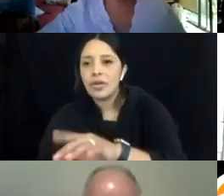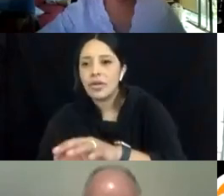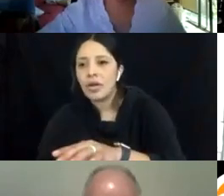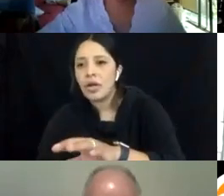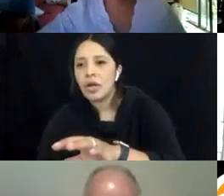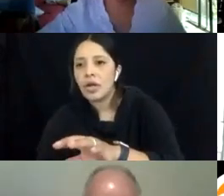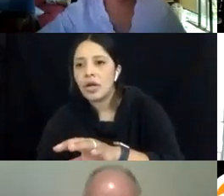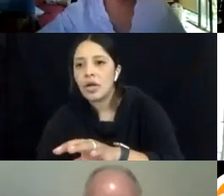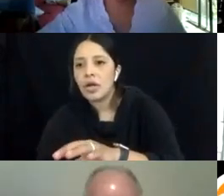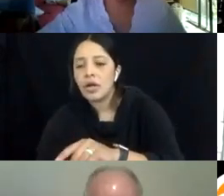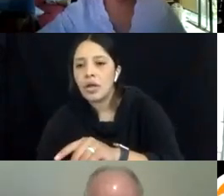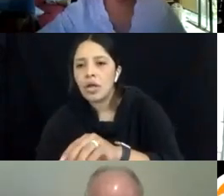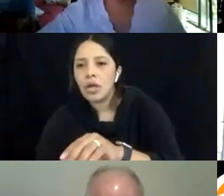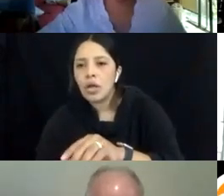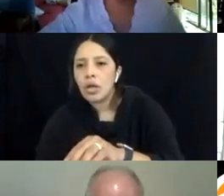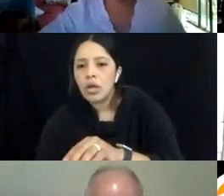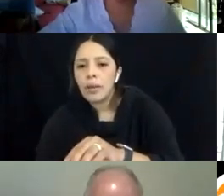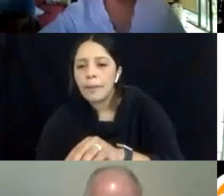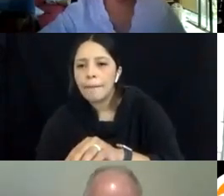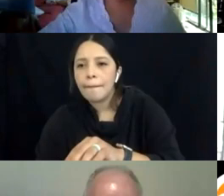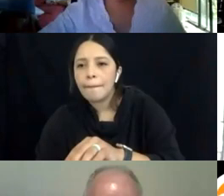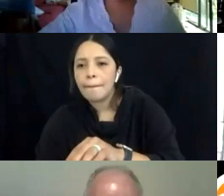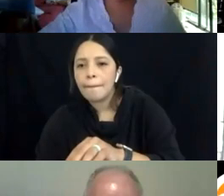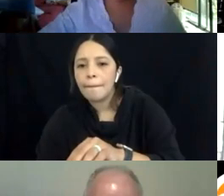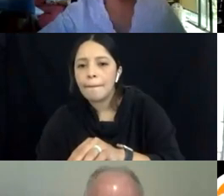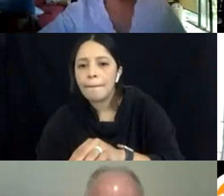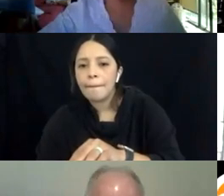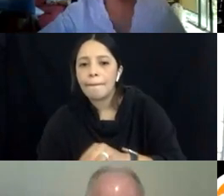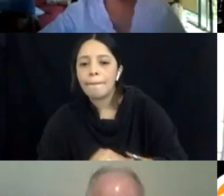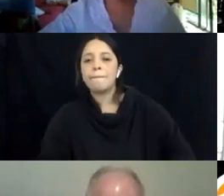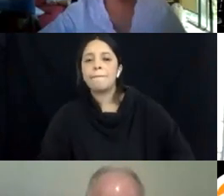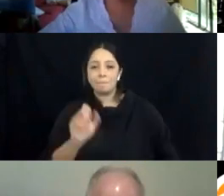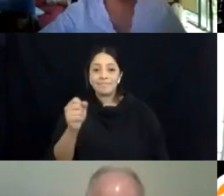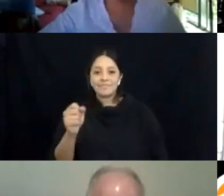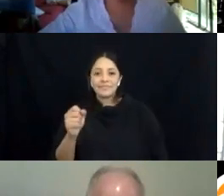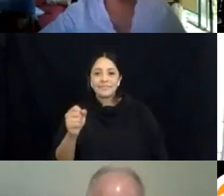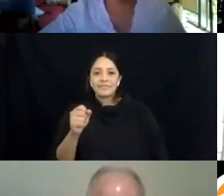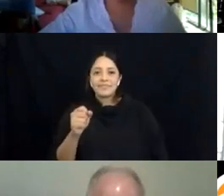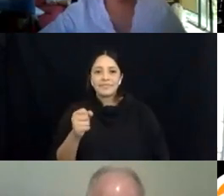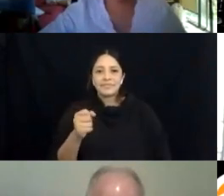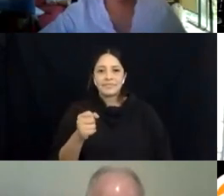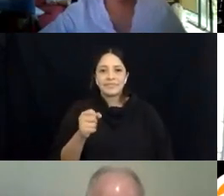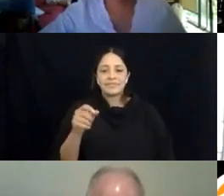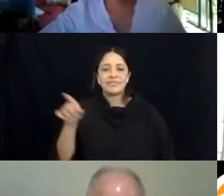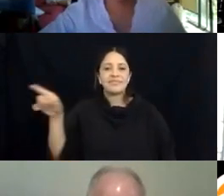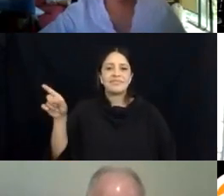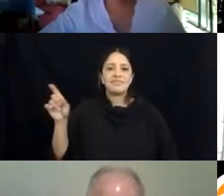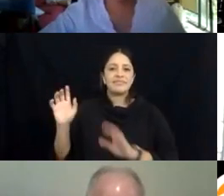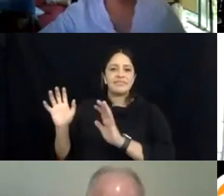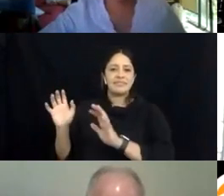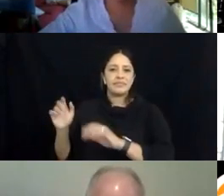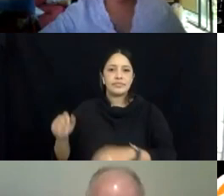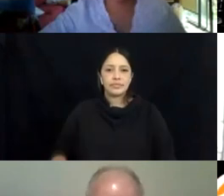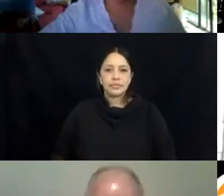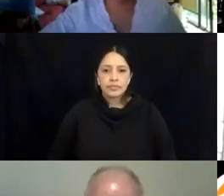So I saw one question that just popped up in the chat from Randy Hernandez saying, could you